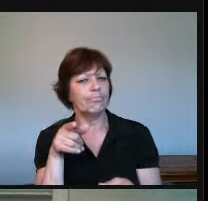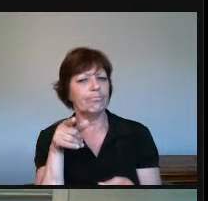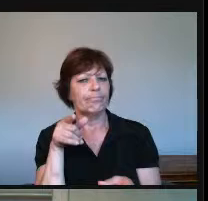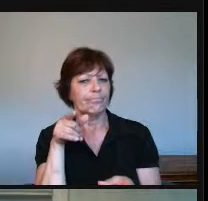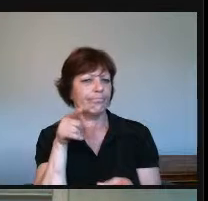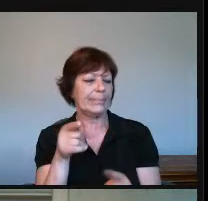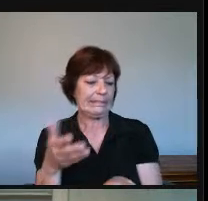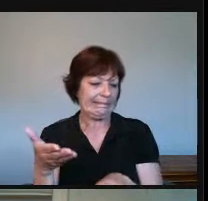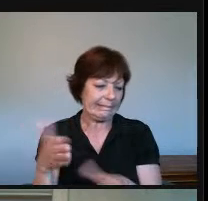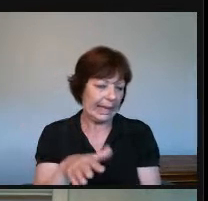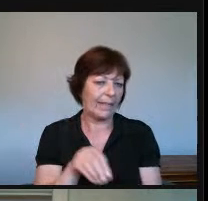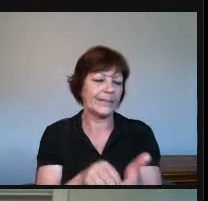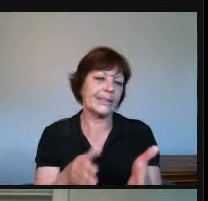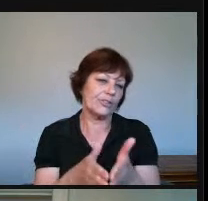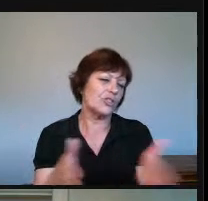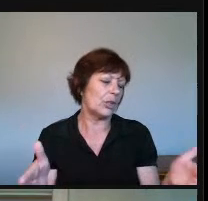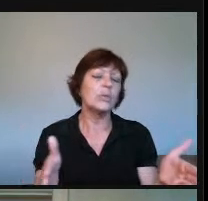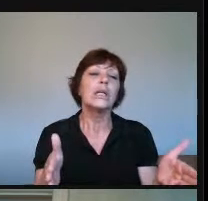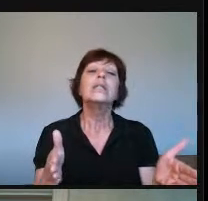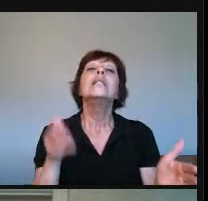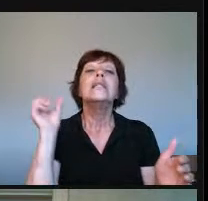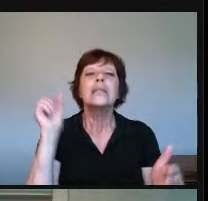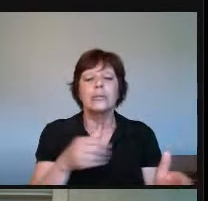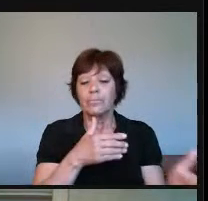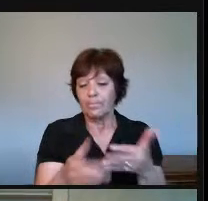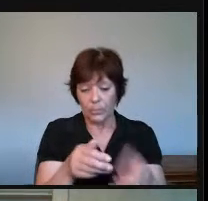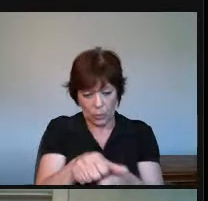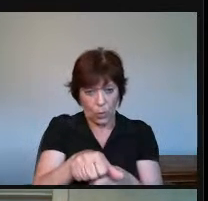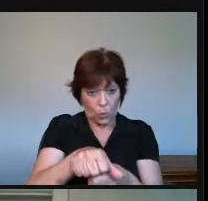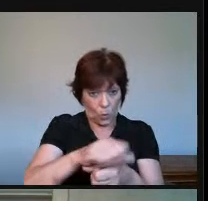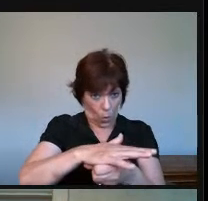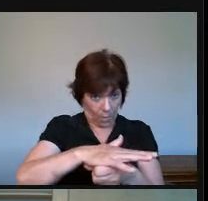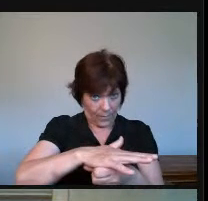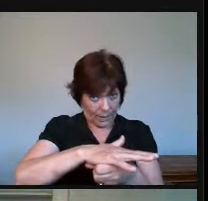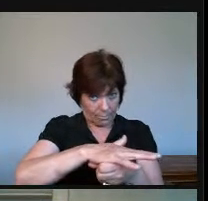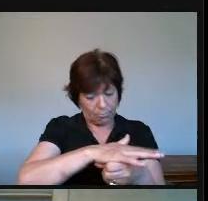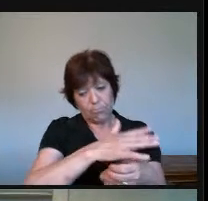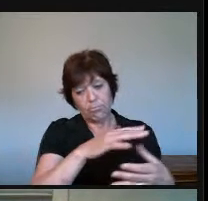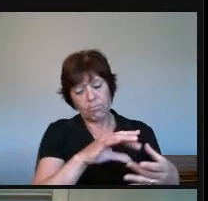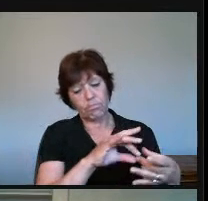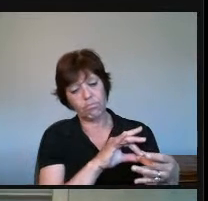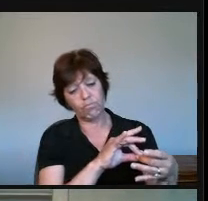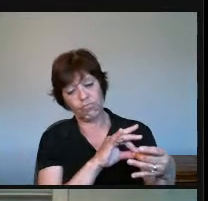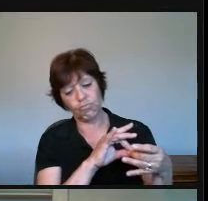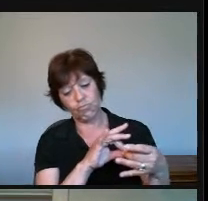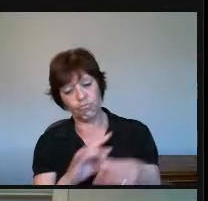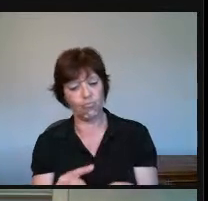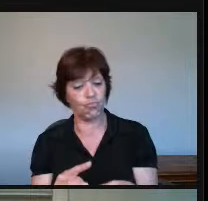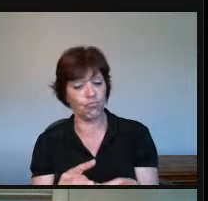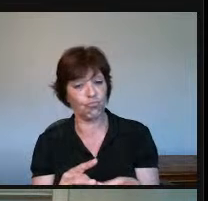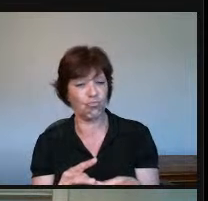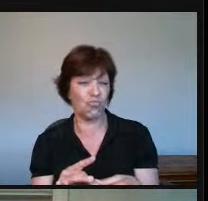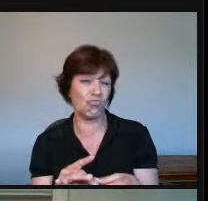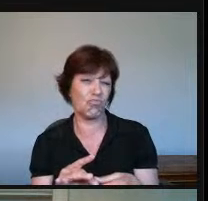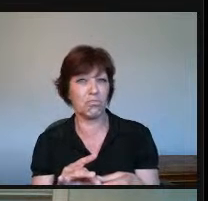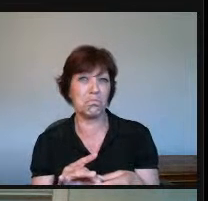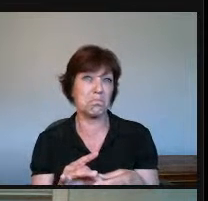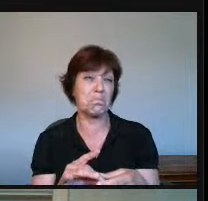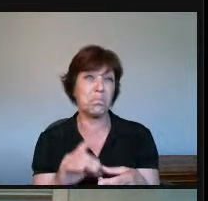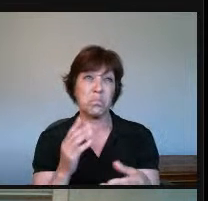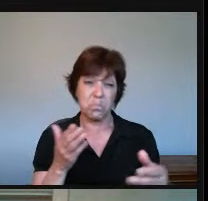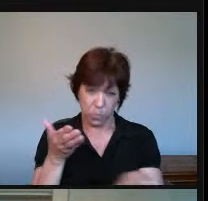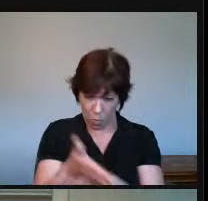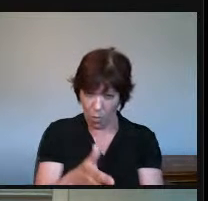or just deaths in general. So even though the COVID deaths are attributed to be about 500,000 or more,